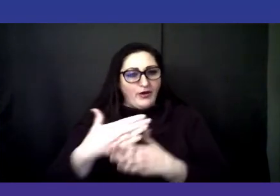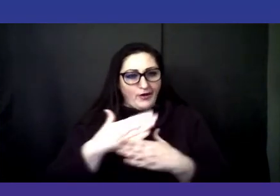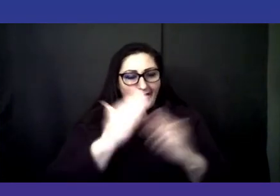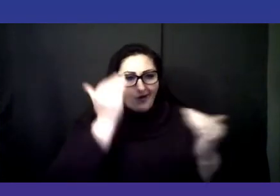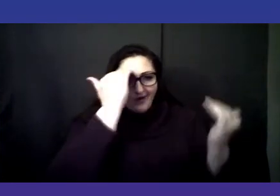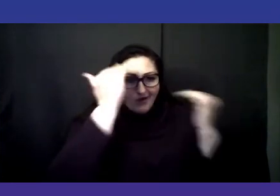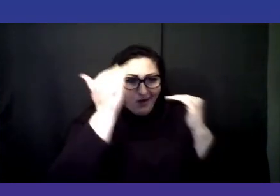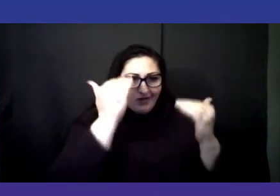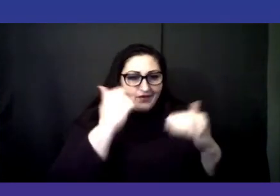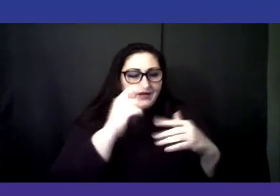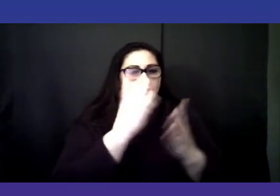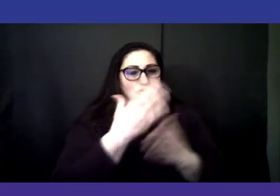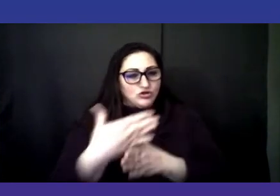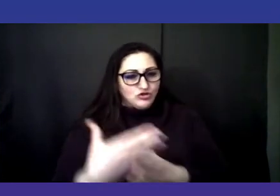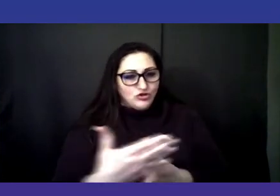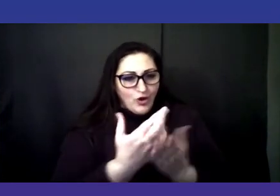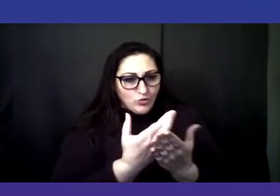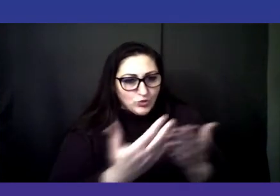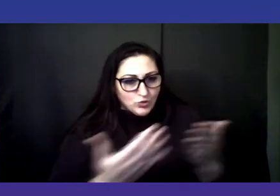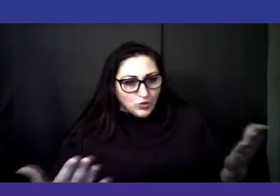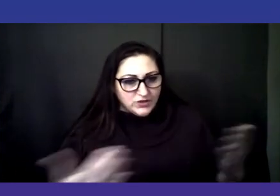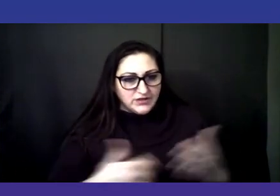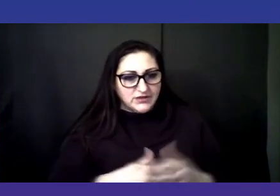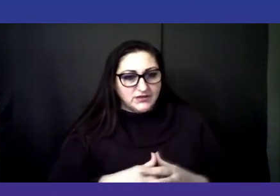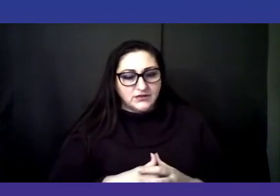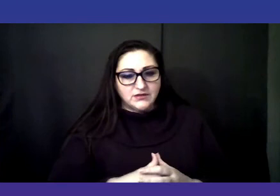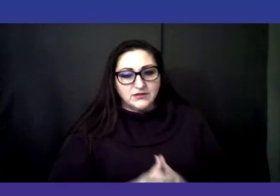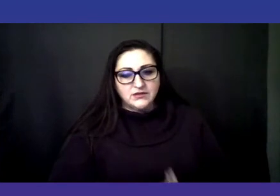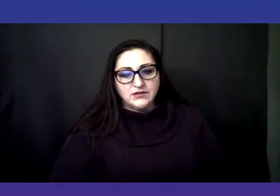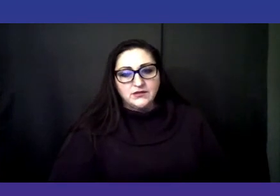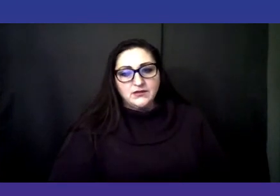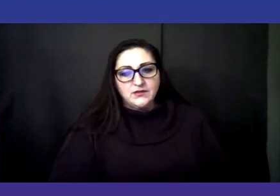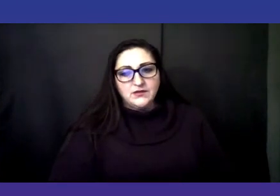resources, and that